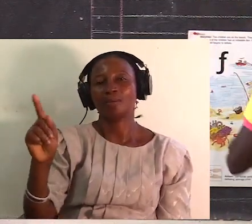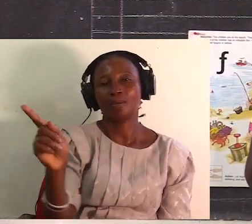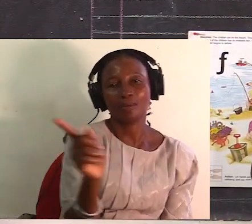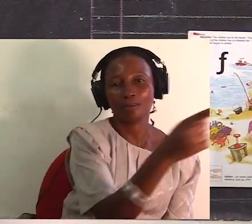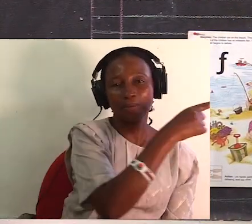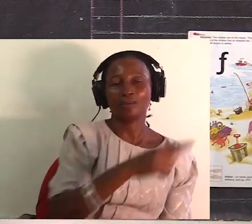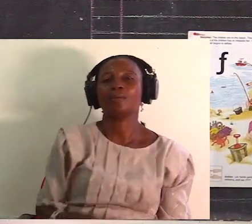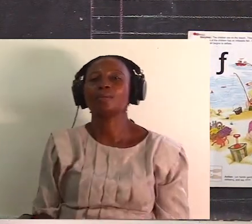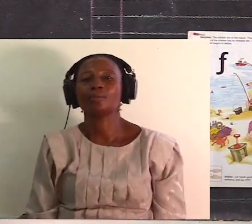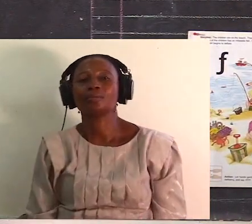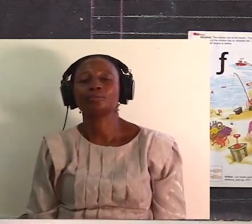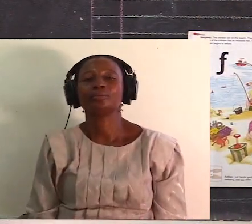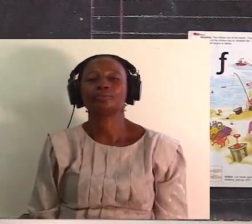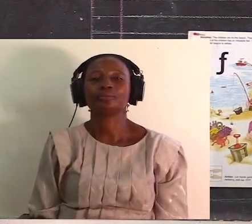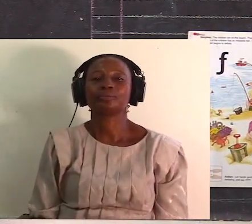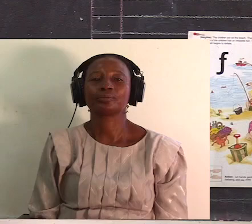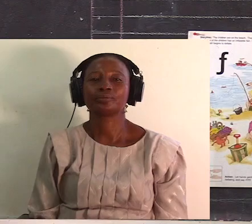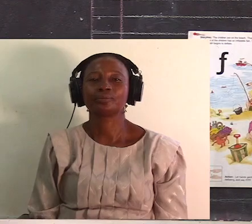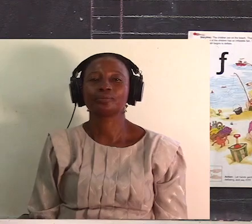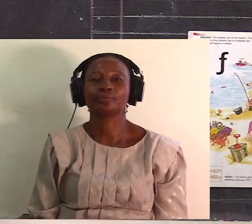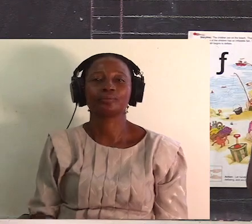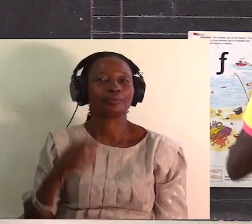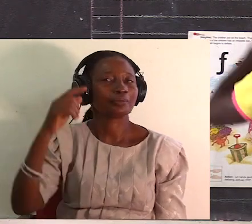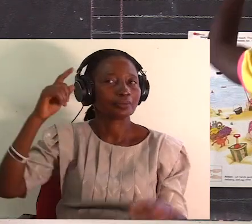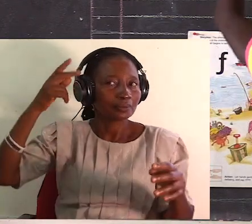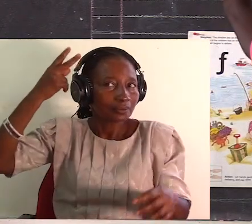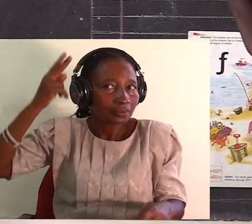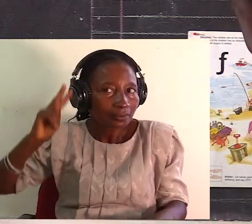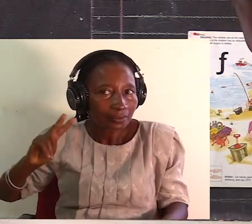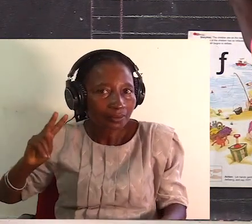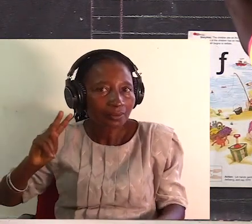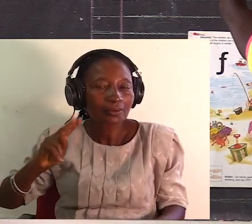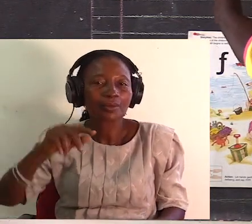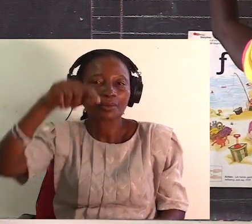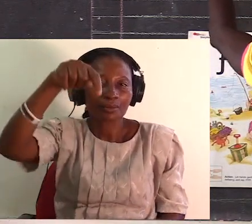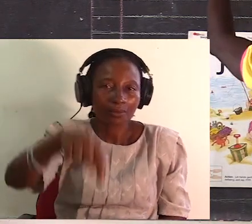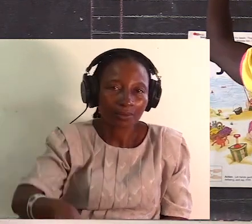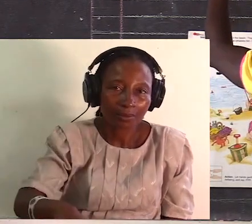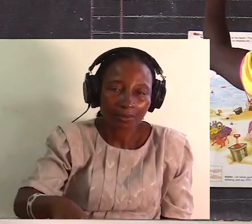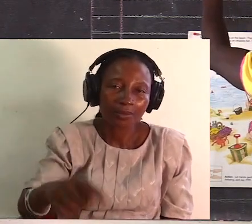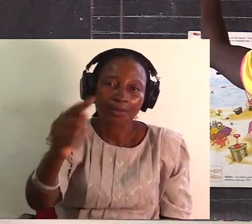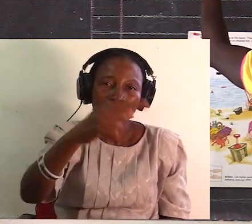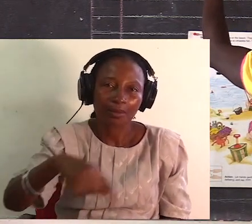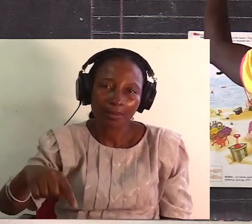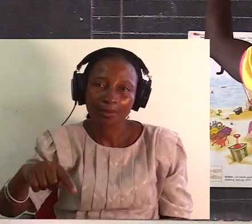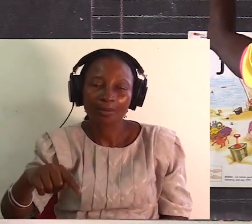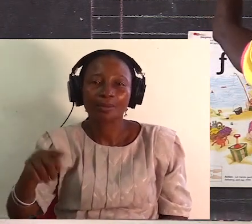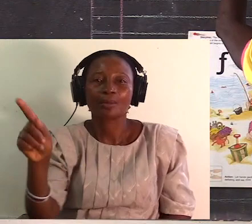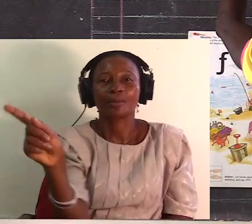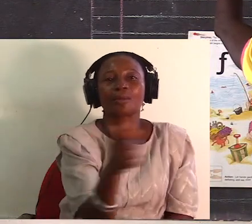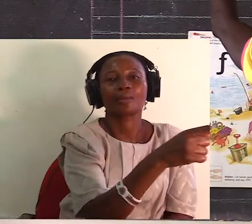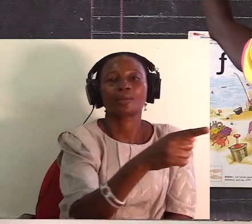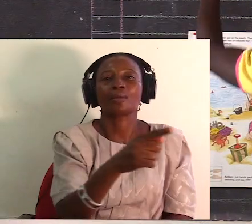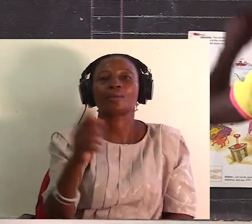across. Are we together? curly down, curve,